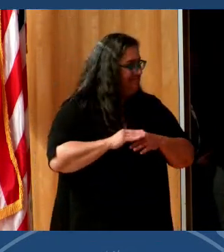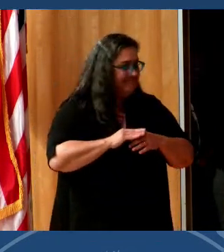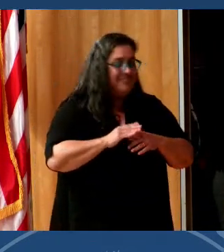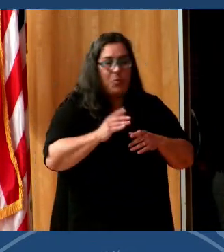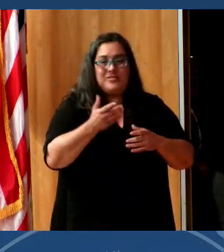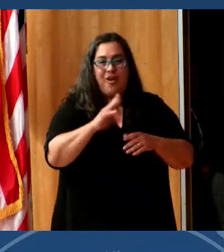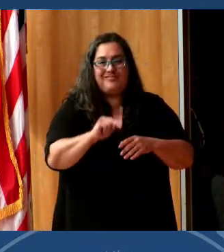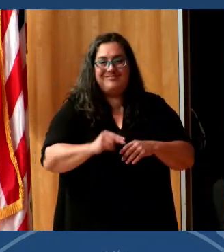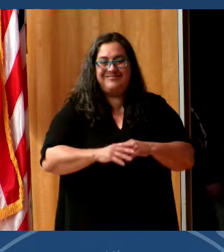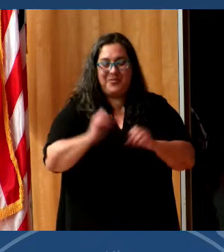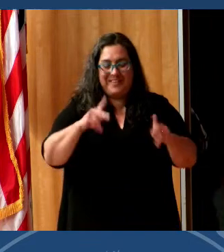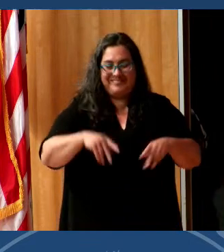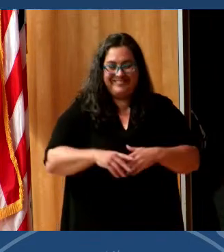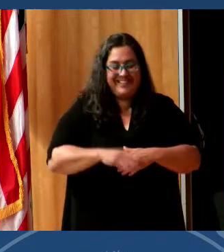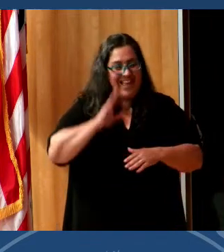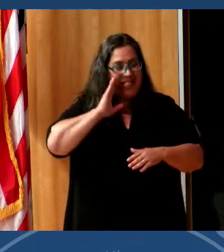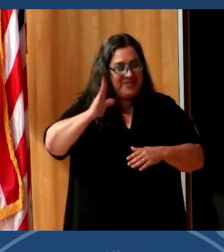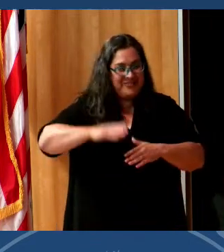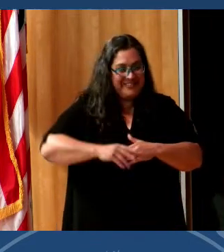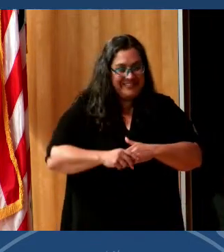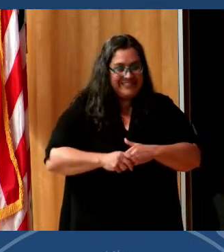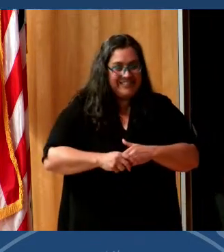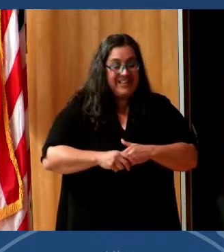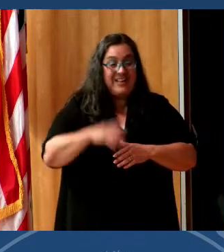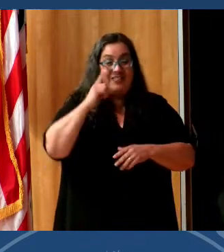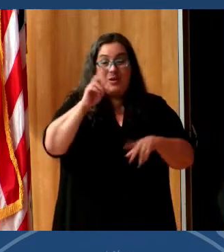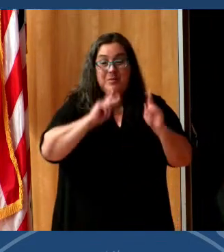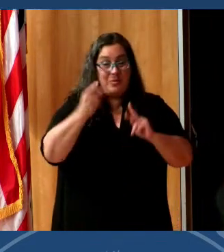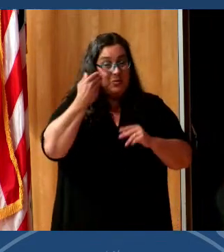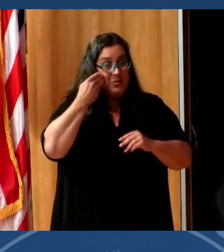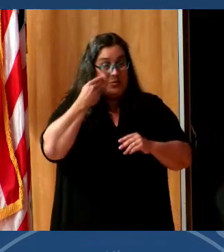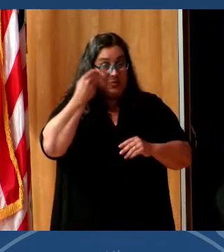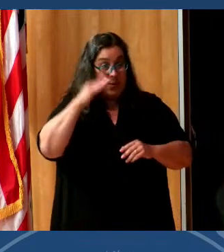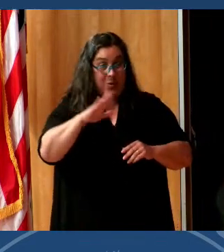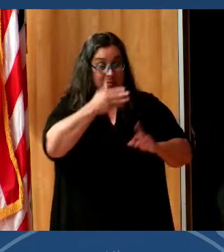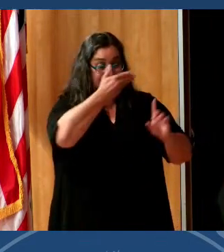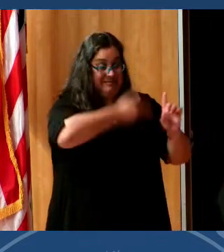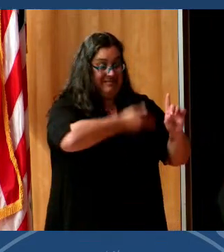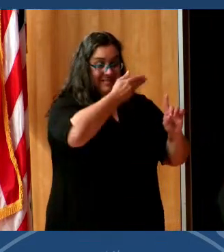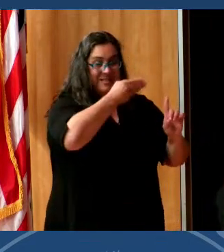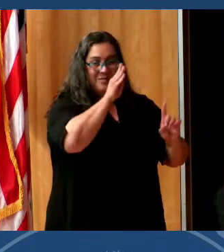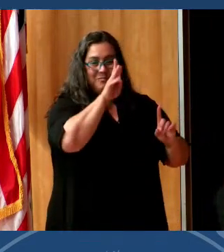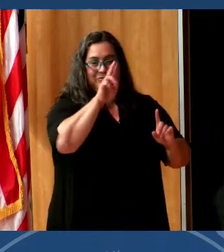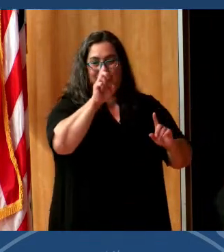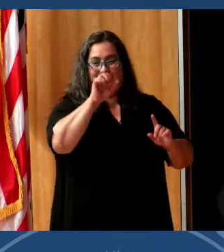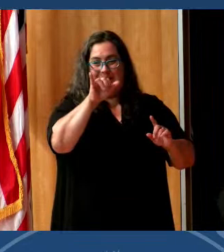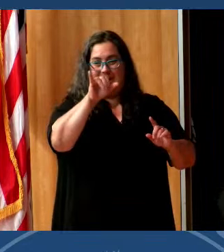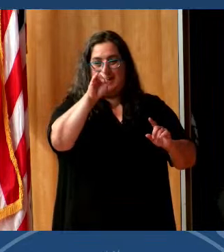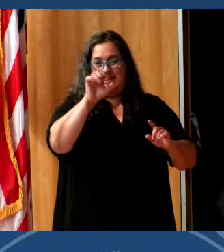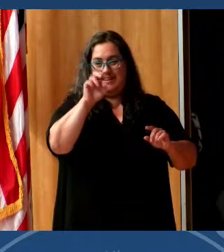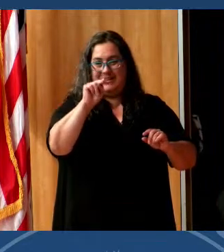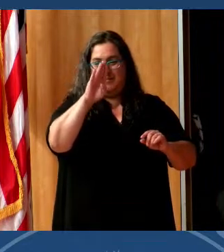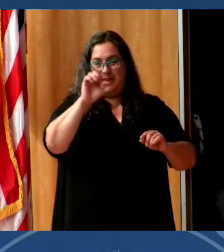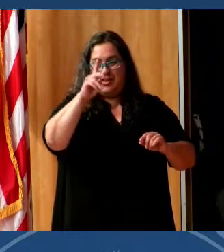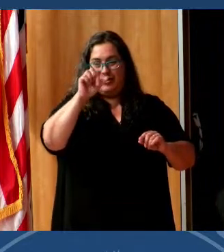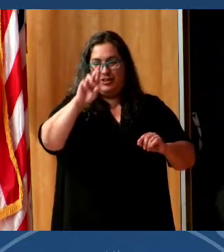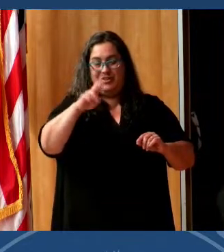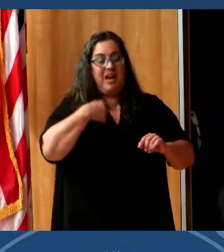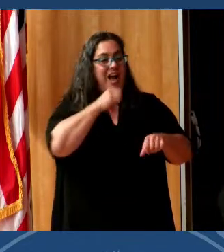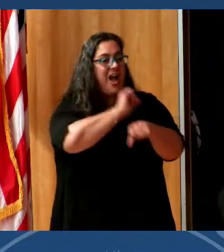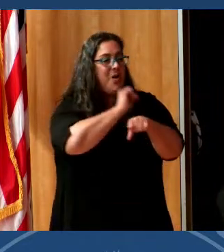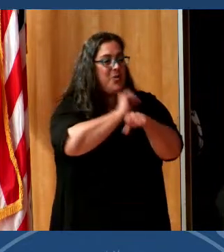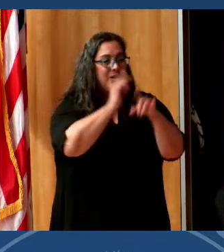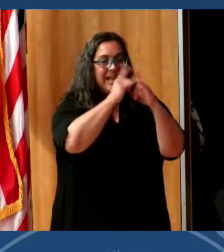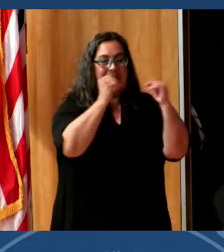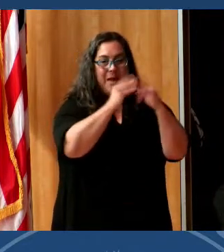It's on? Okay. Hello. For those who don't know me, my name is Braden Baker. I worked as a camp counselor